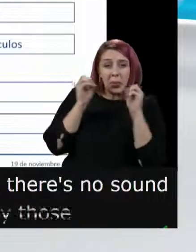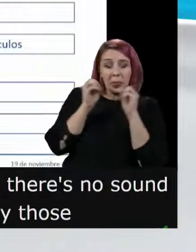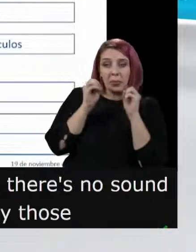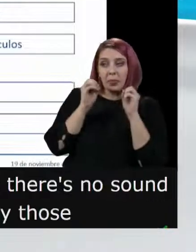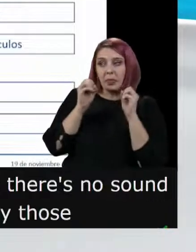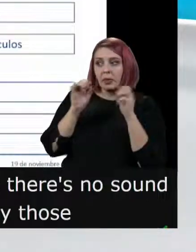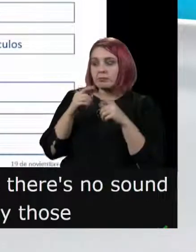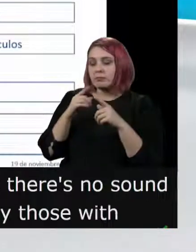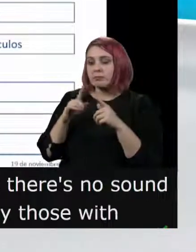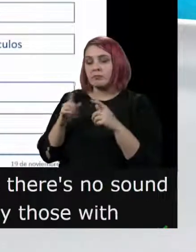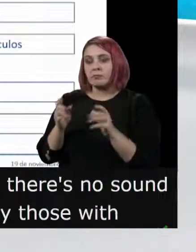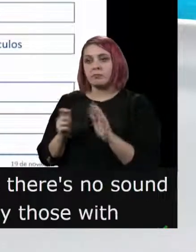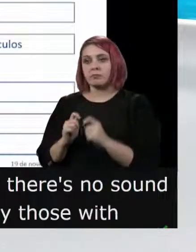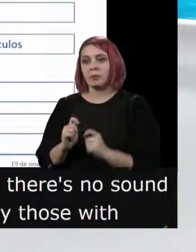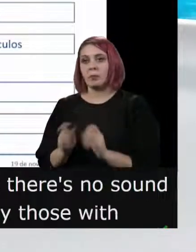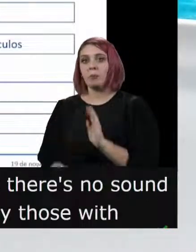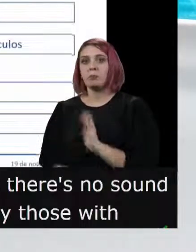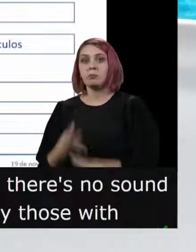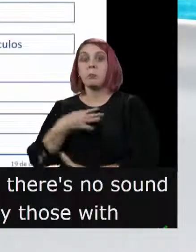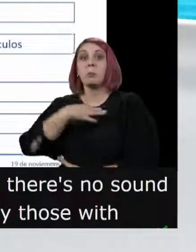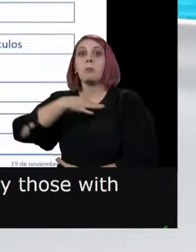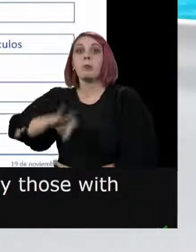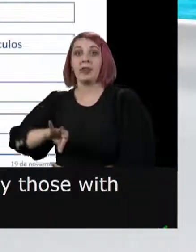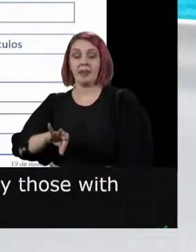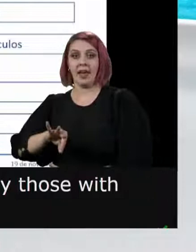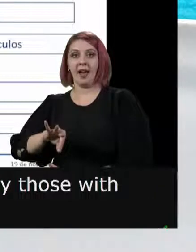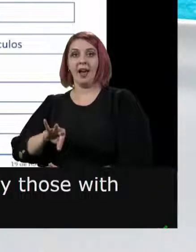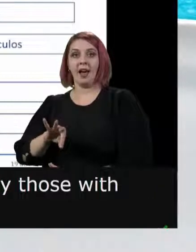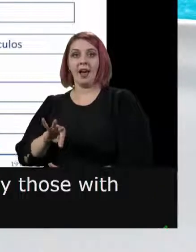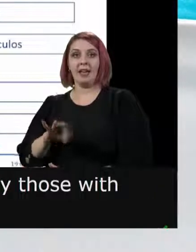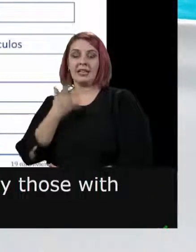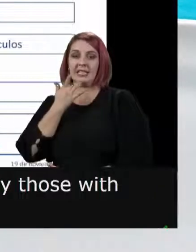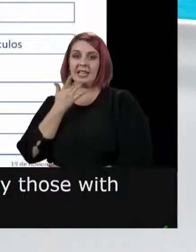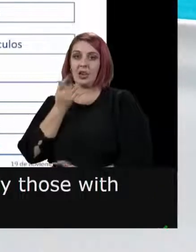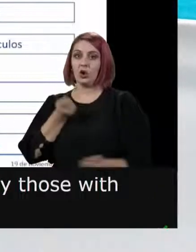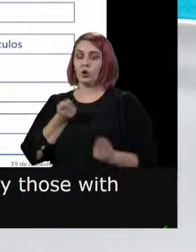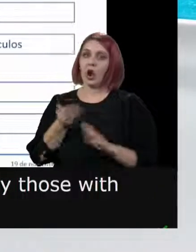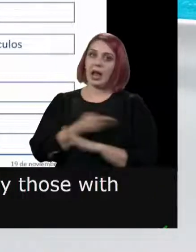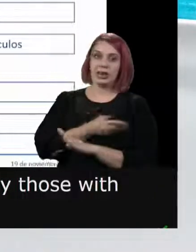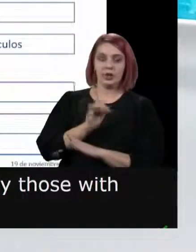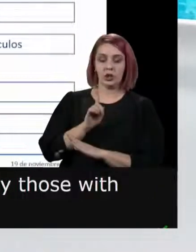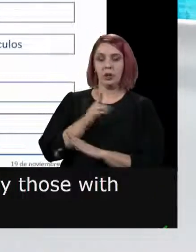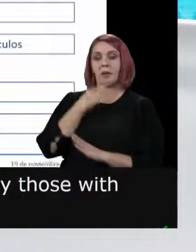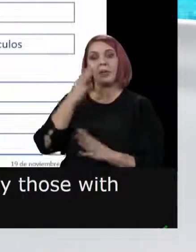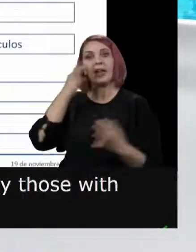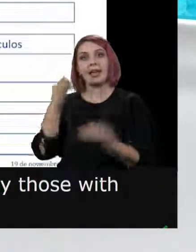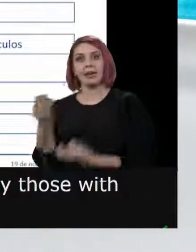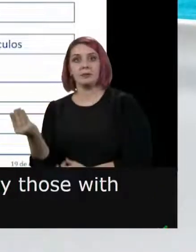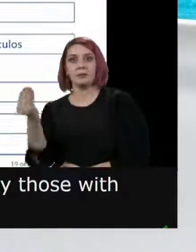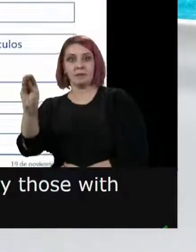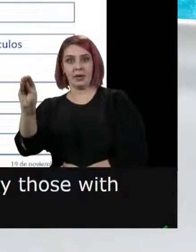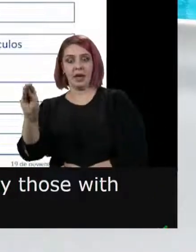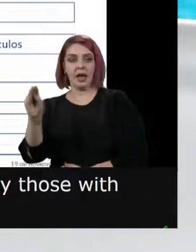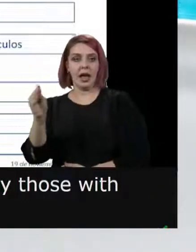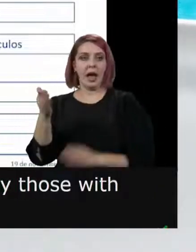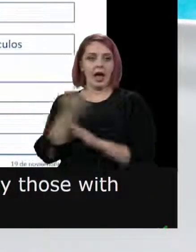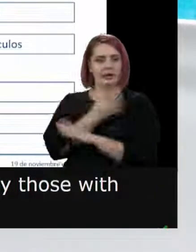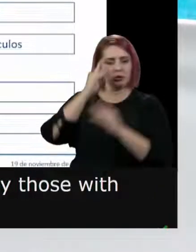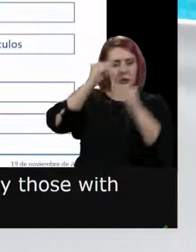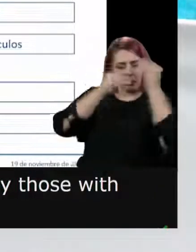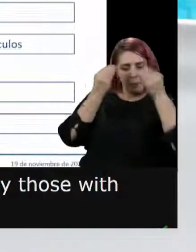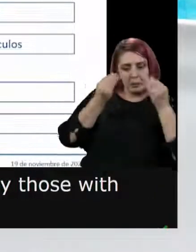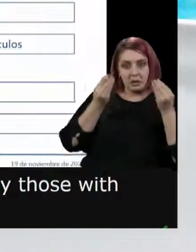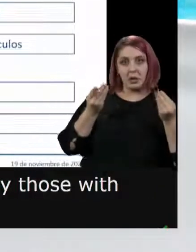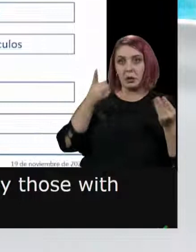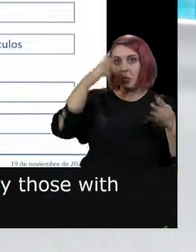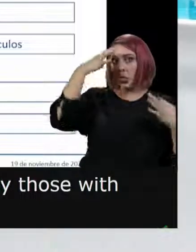se haya generado no se pueda generar, si no se ataja adecuadamente, un nuevo riesgo que no estaba previsto y que